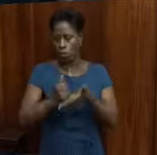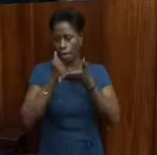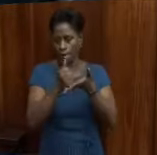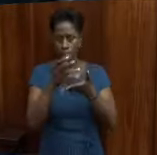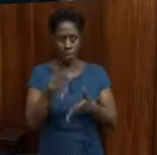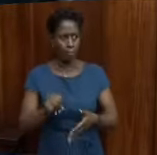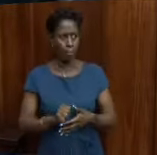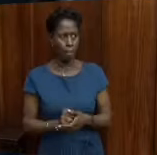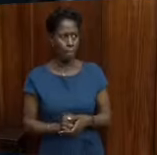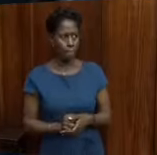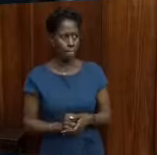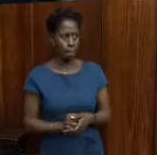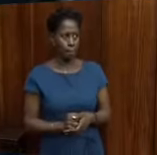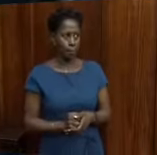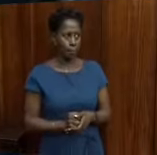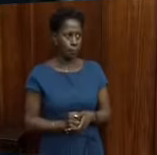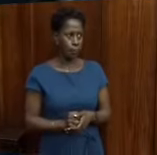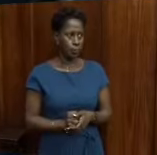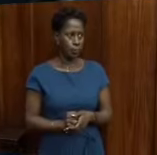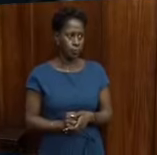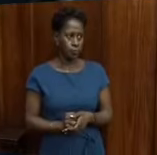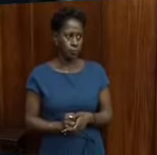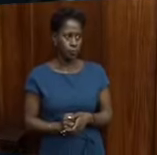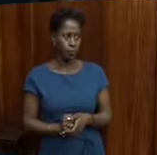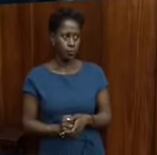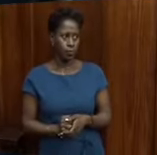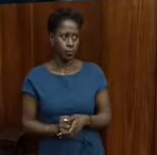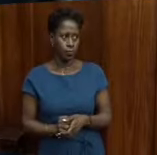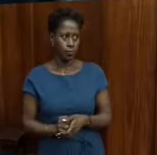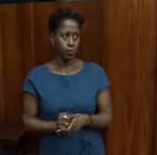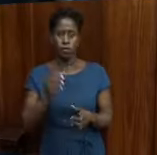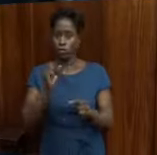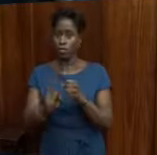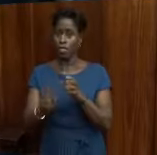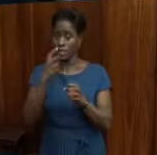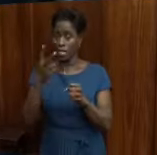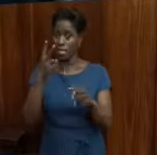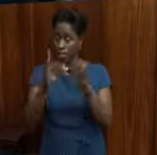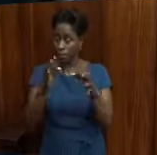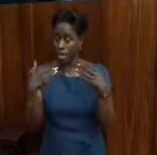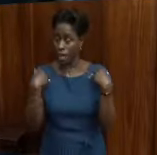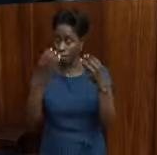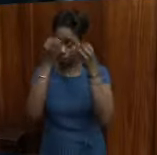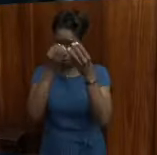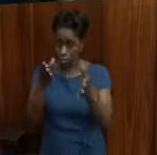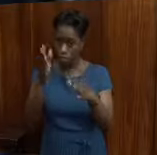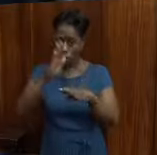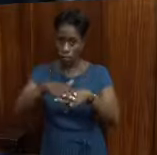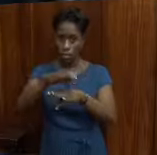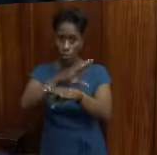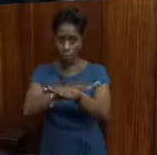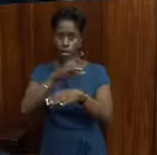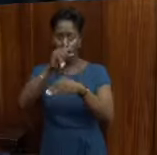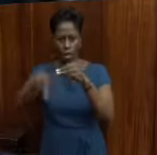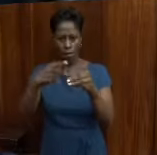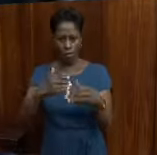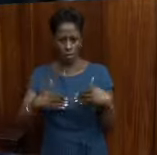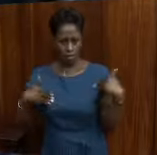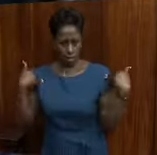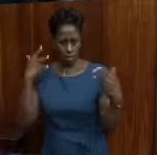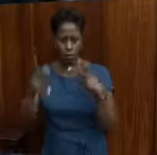this virtual marketplace, potential employers will be able to contact potential and skilled workers within